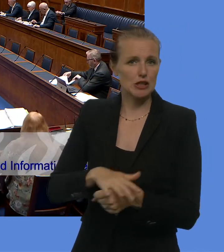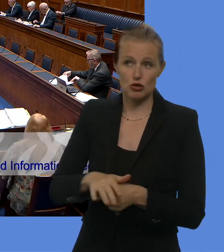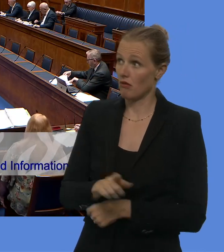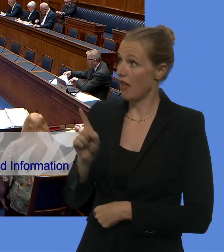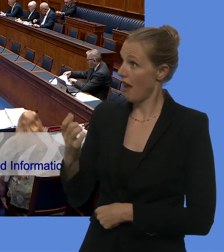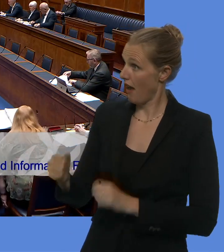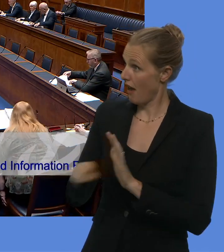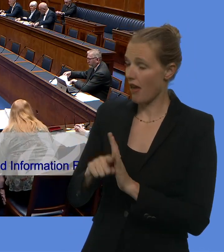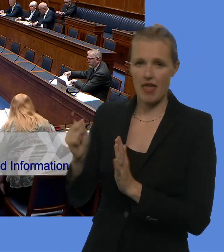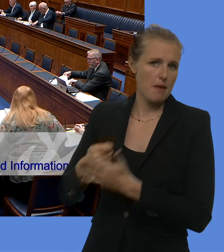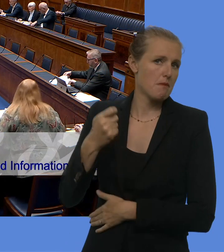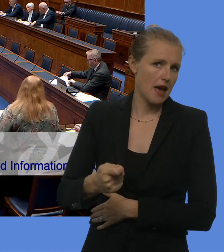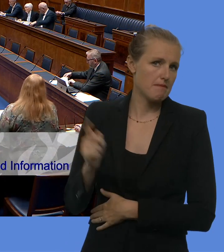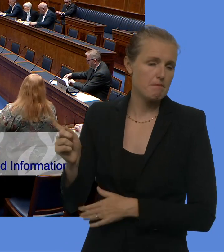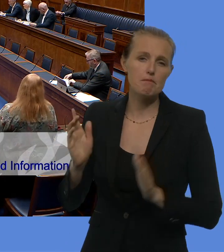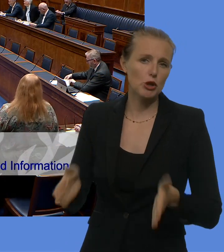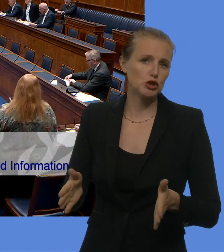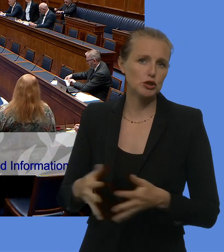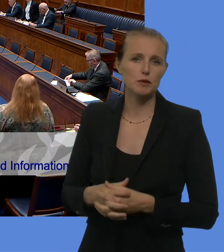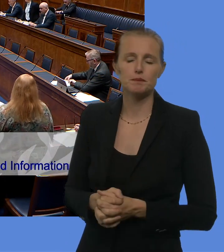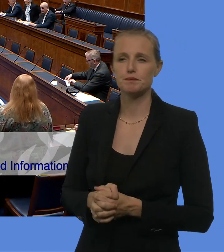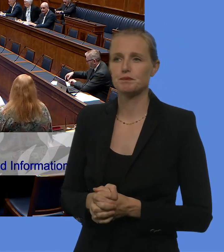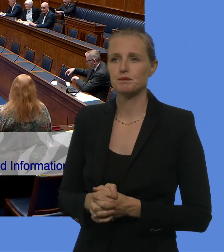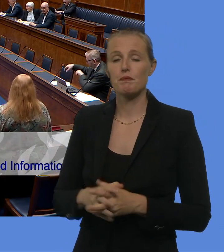Bradshaw. Question number 4, please. Minister.